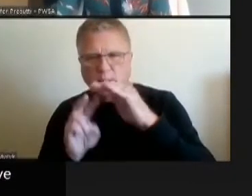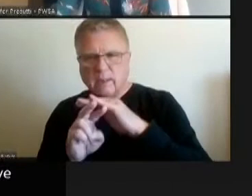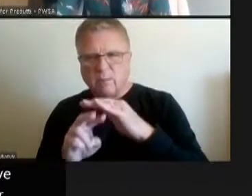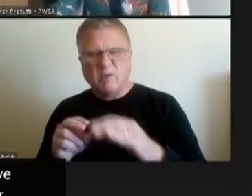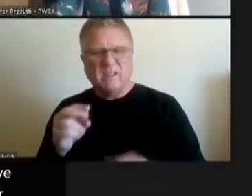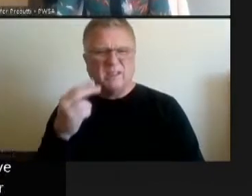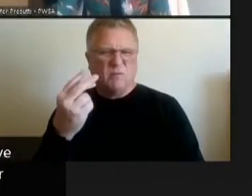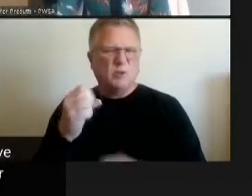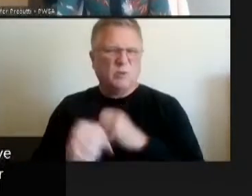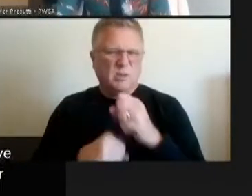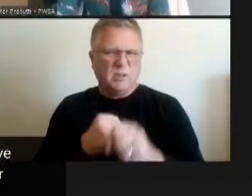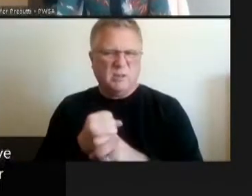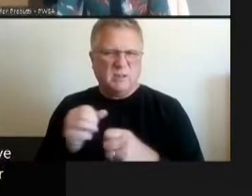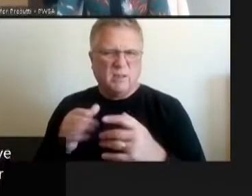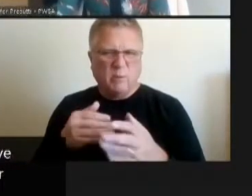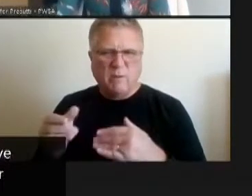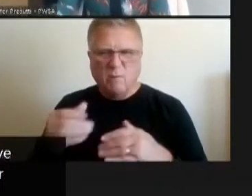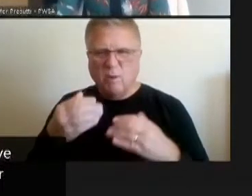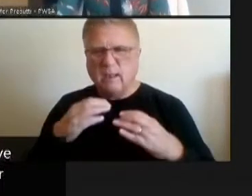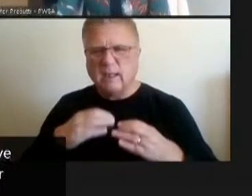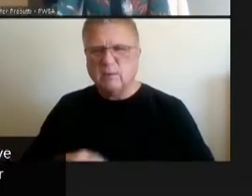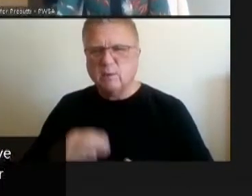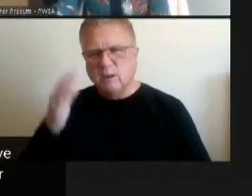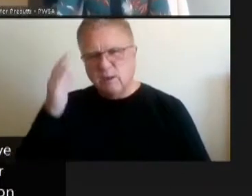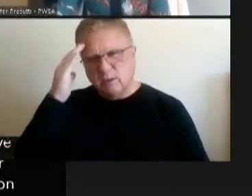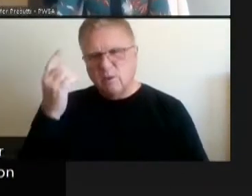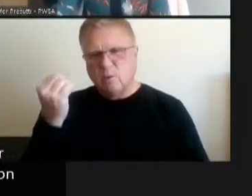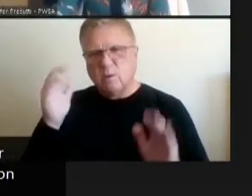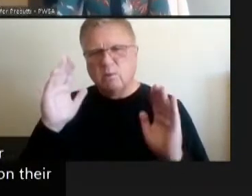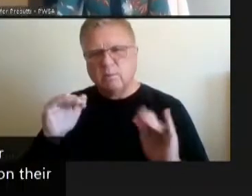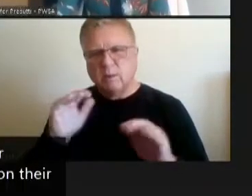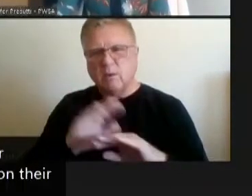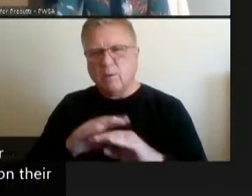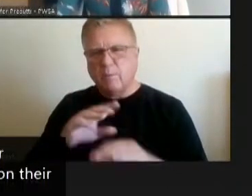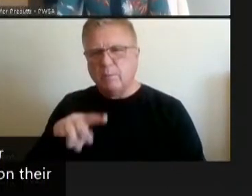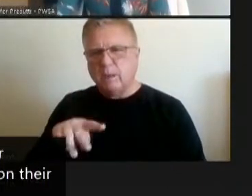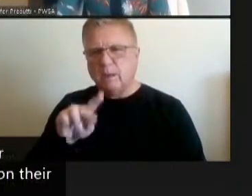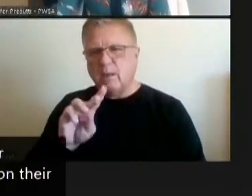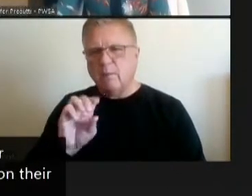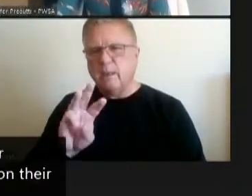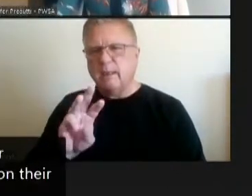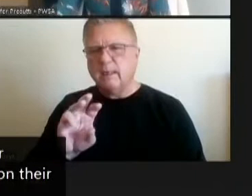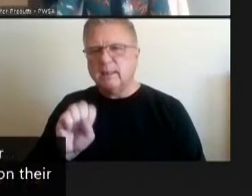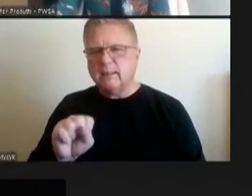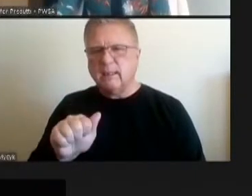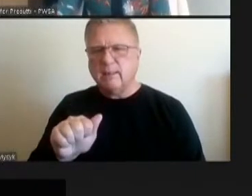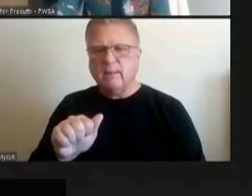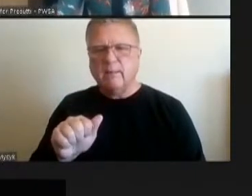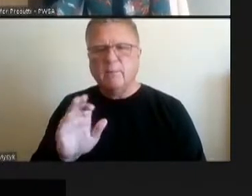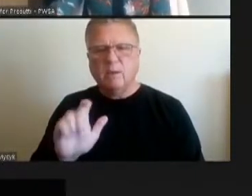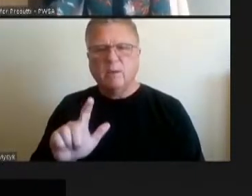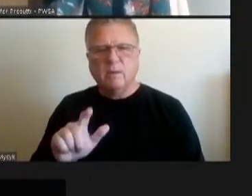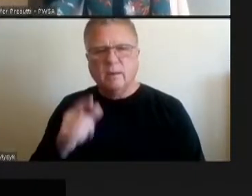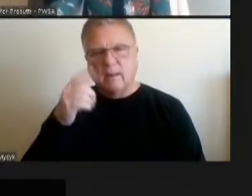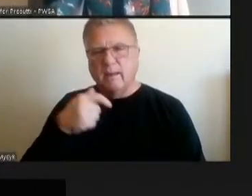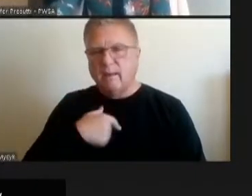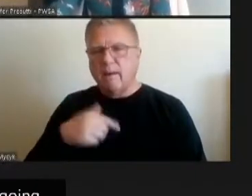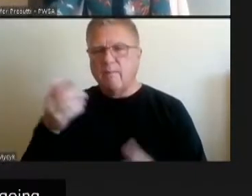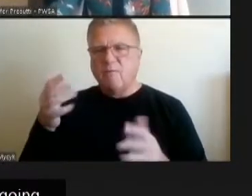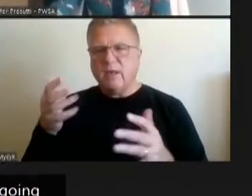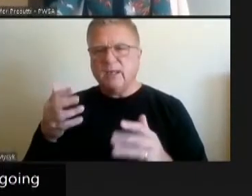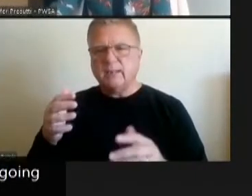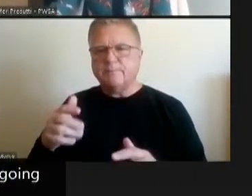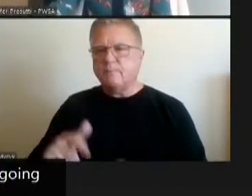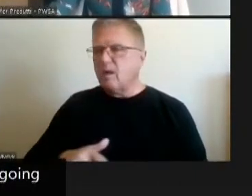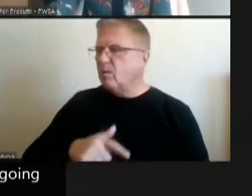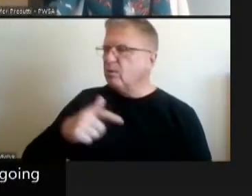our customers in terms of knowing what to expect on their PWSA bills. And I think that's the end of me talking, and I'm going to go ahead and